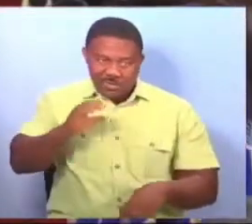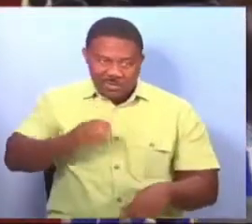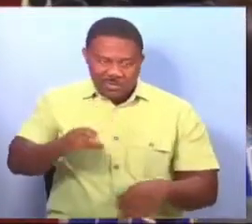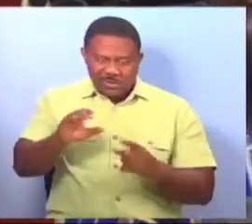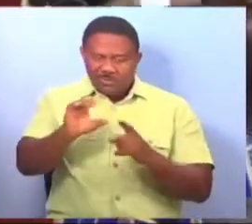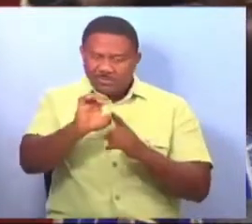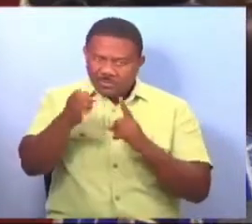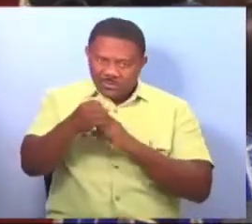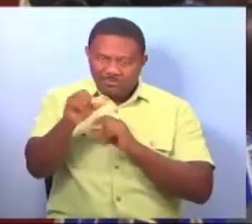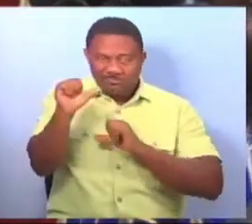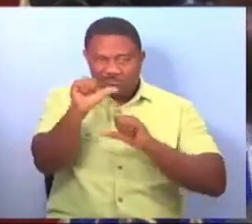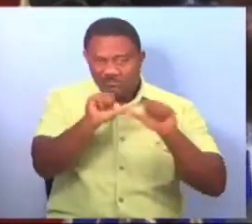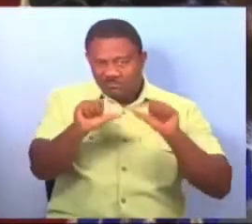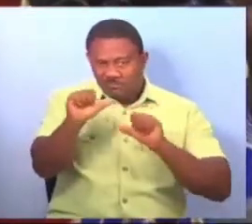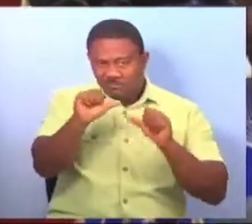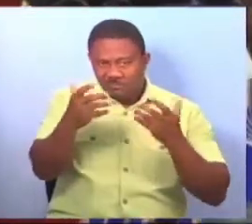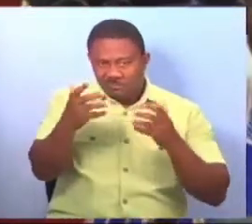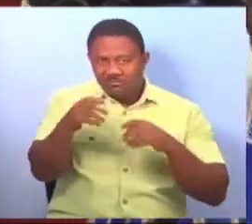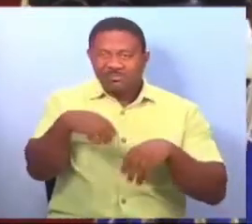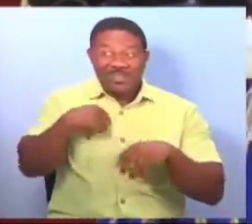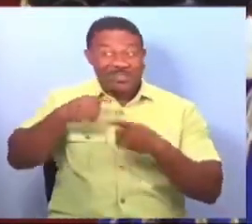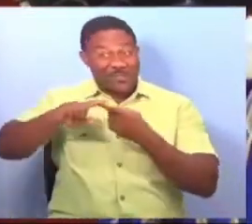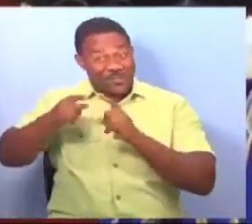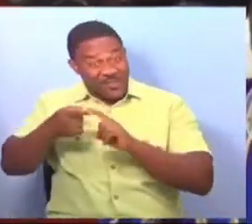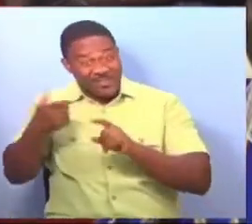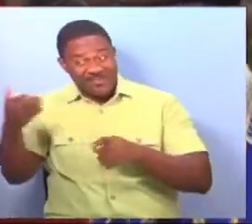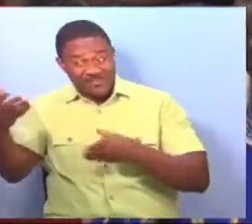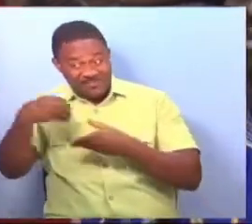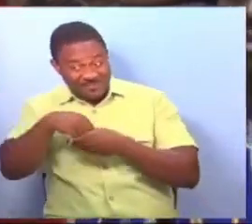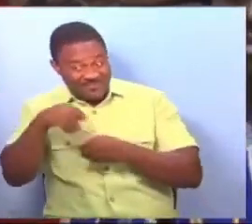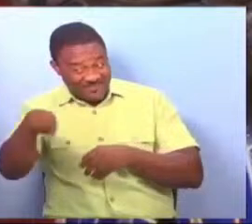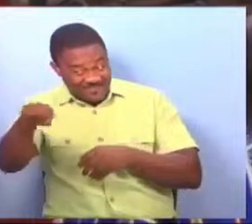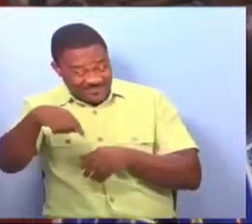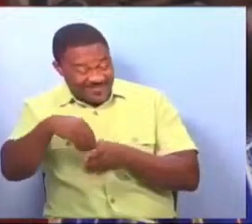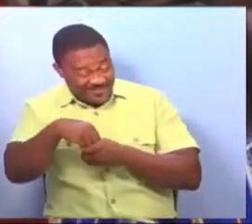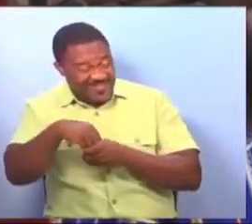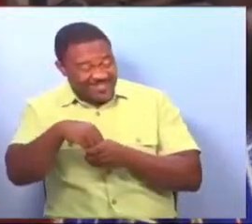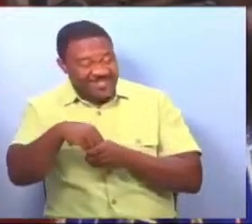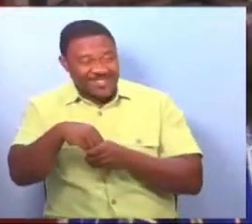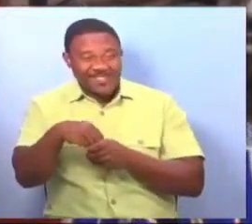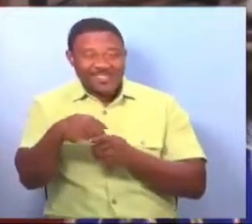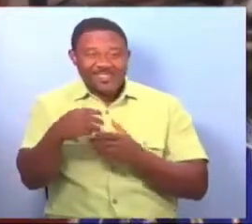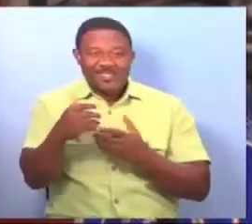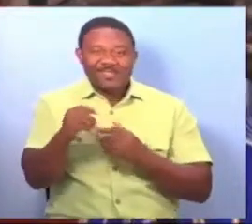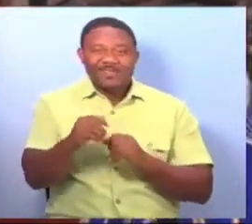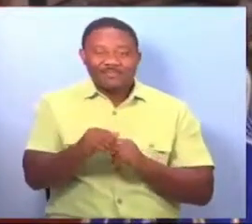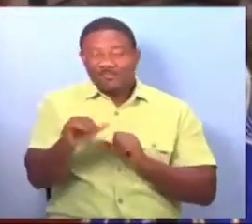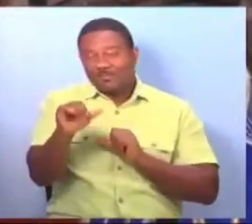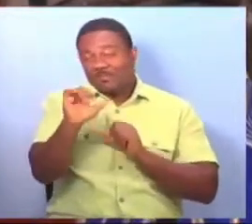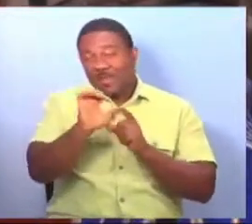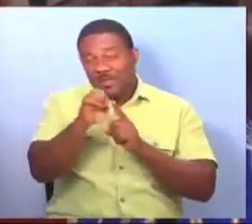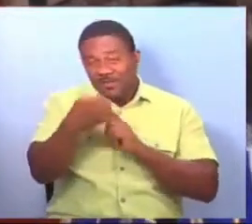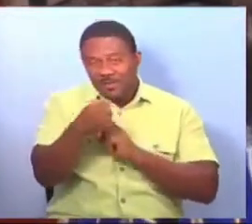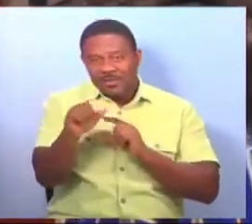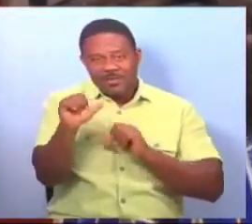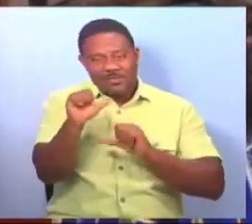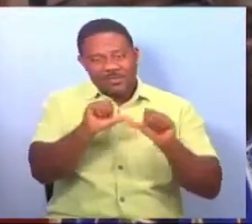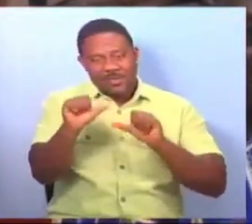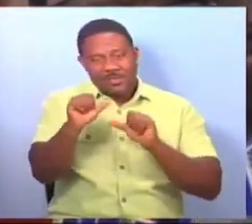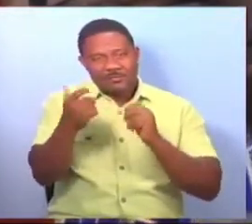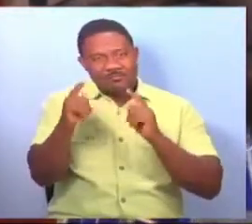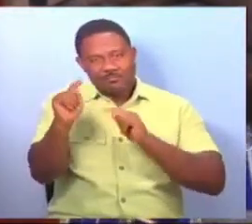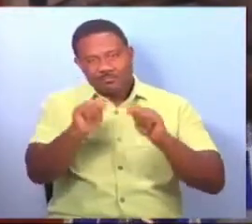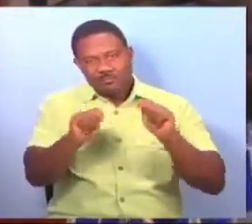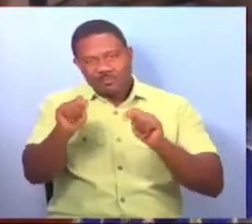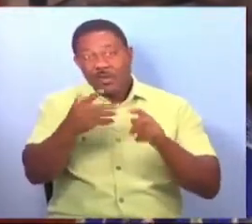Environment and Science, a friend to the Environment, Science and Technology Committee, and then